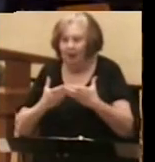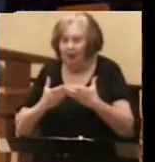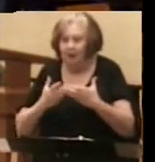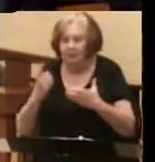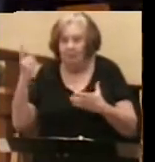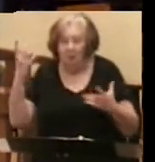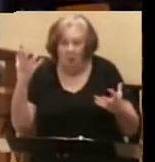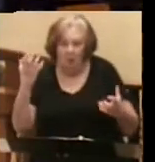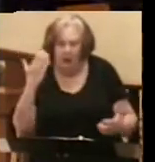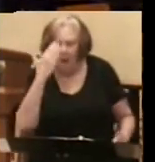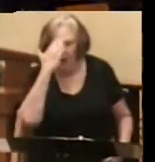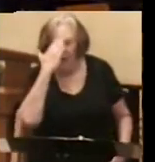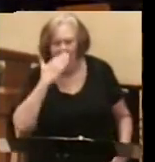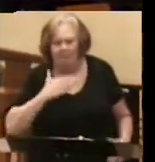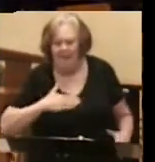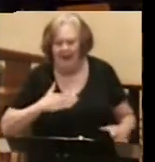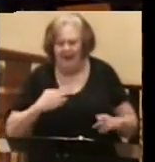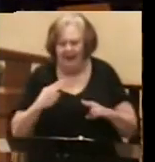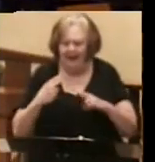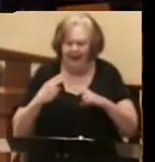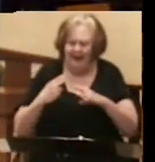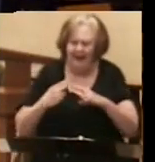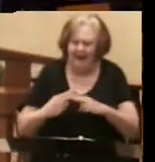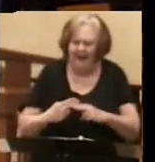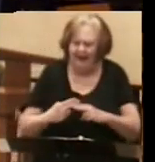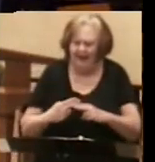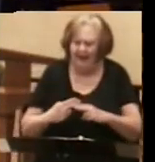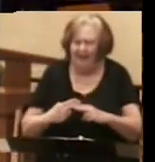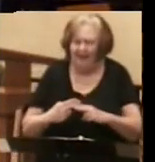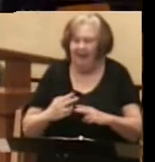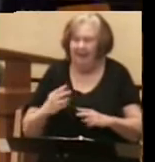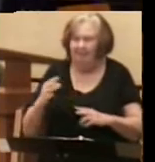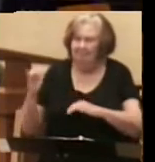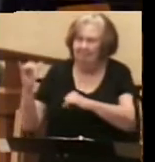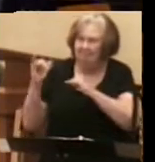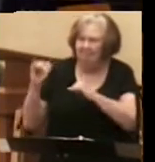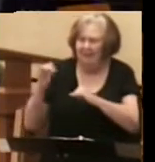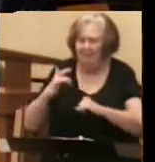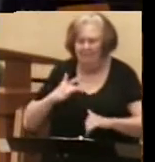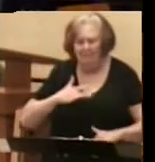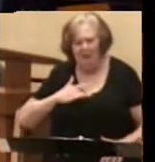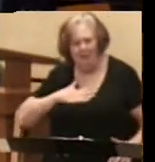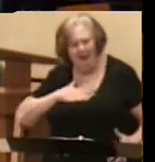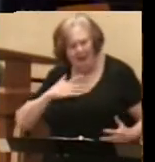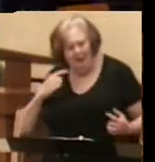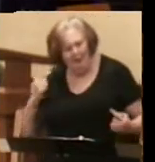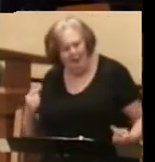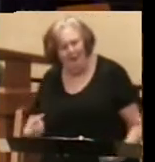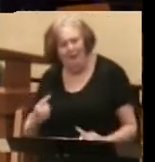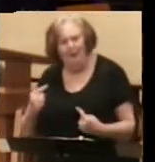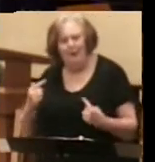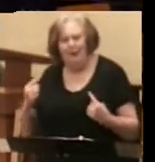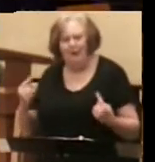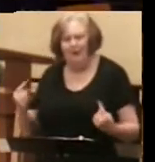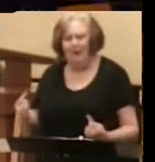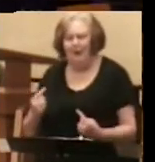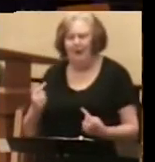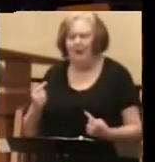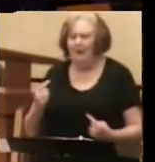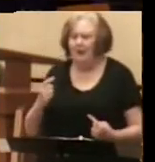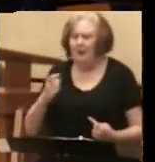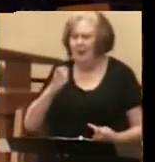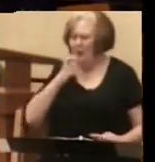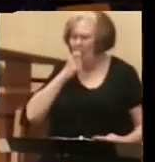name, would care to feel my hurt? Who am